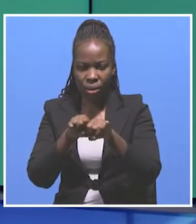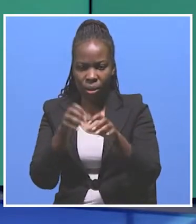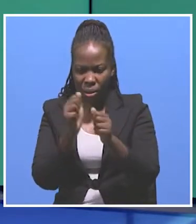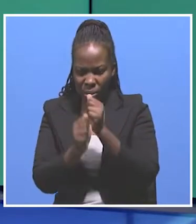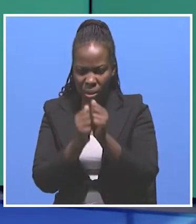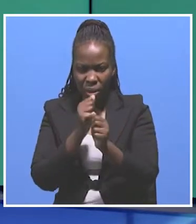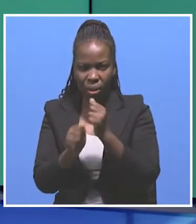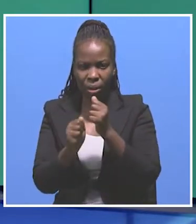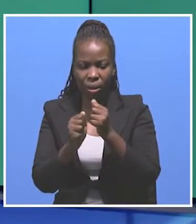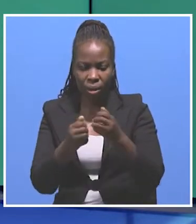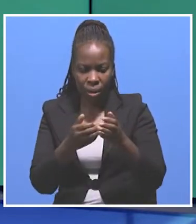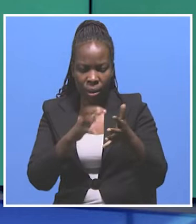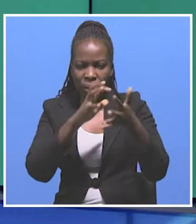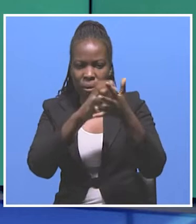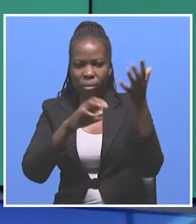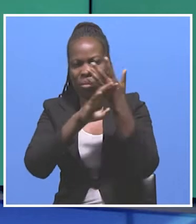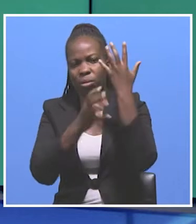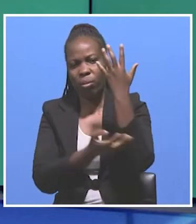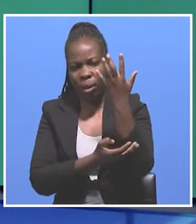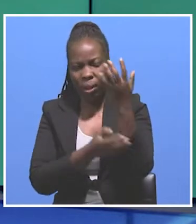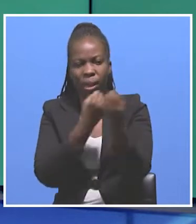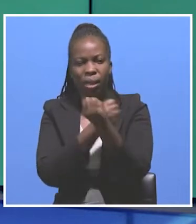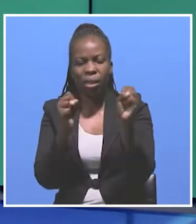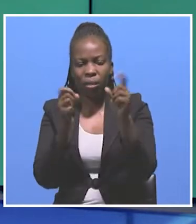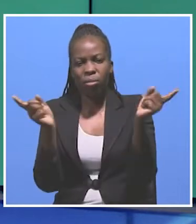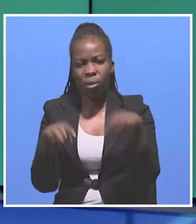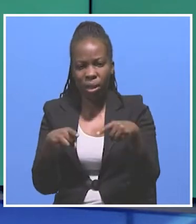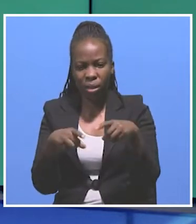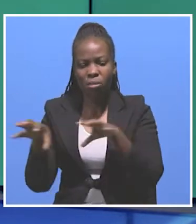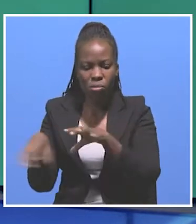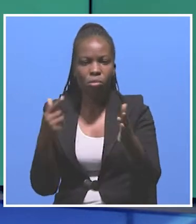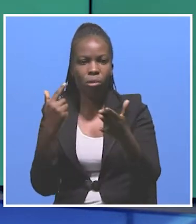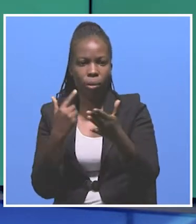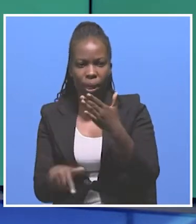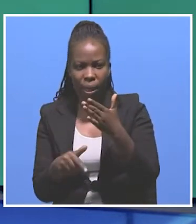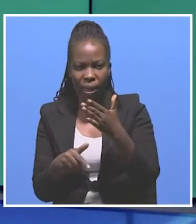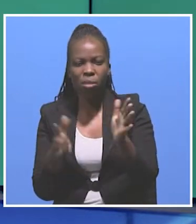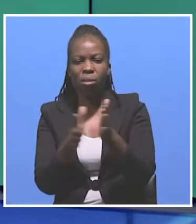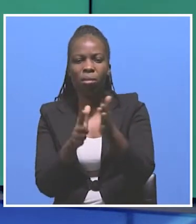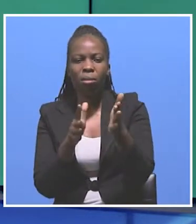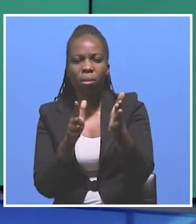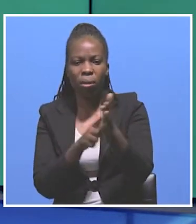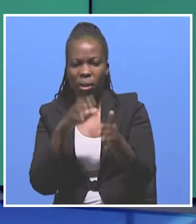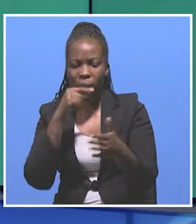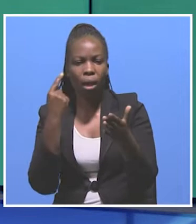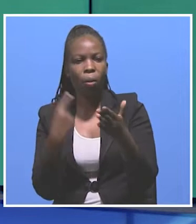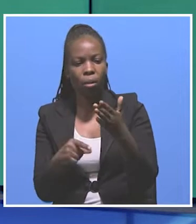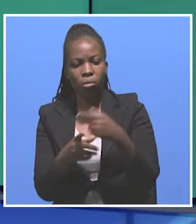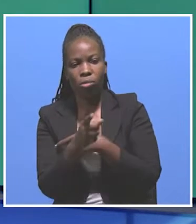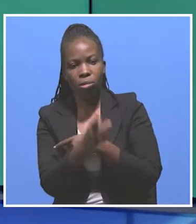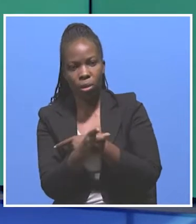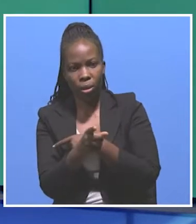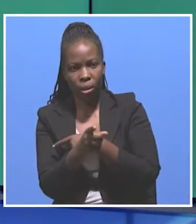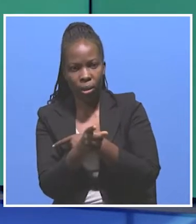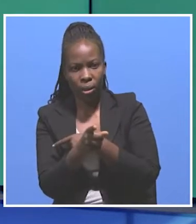of pregnancy? When does it become unsafe? What are you supposed to do? And what does the law say with regards to this? And so I